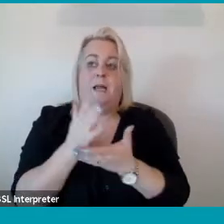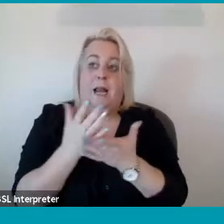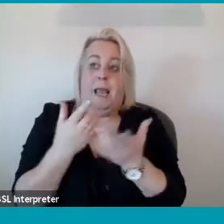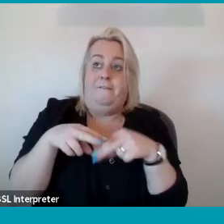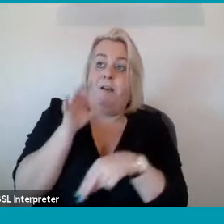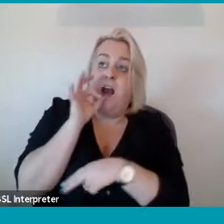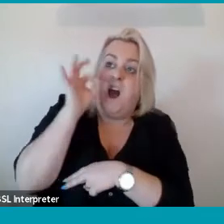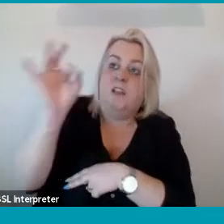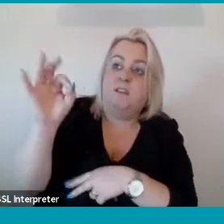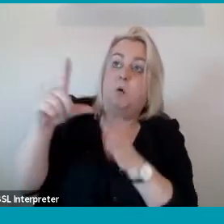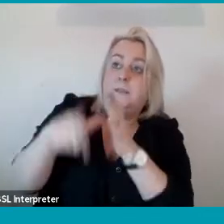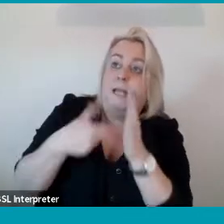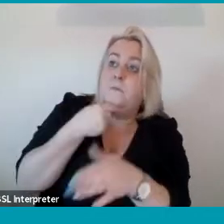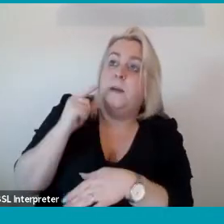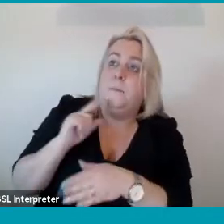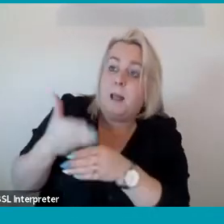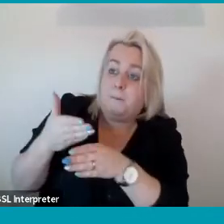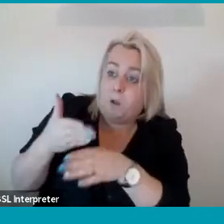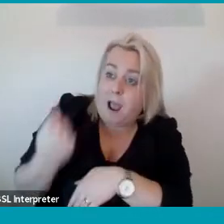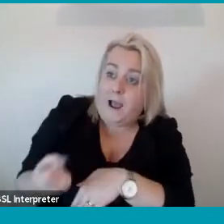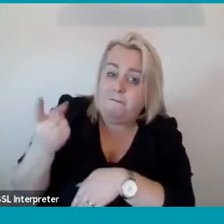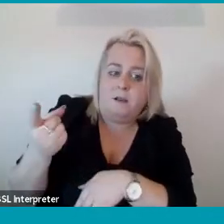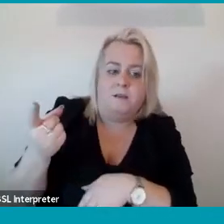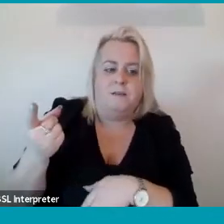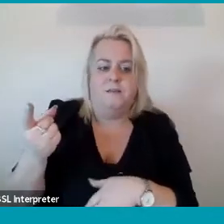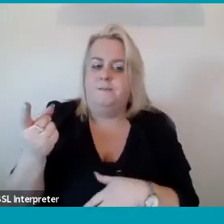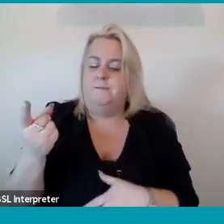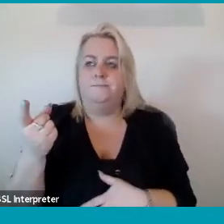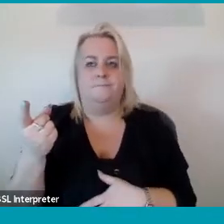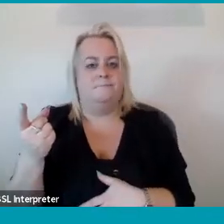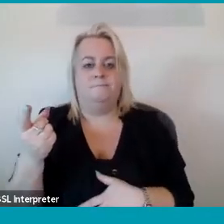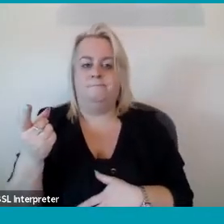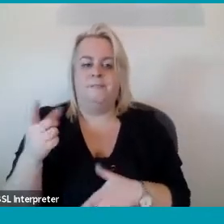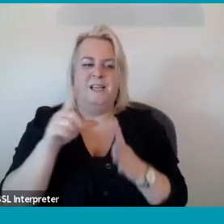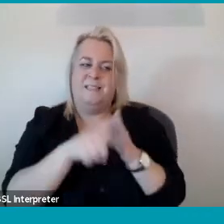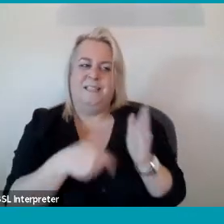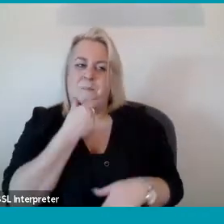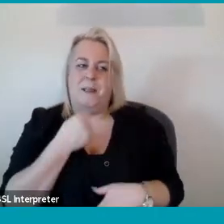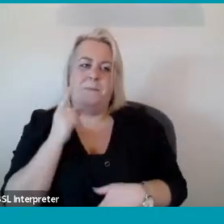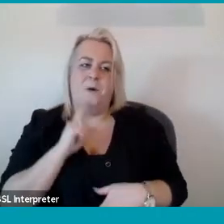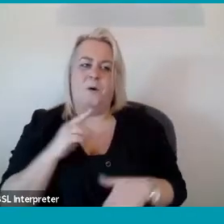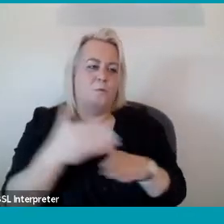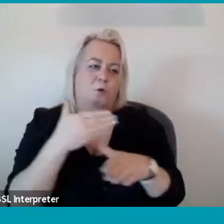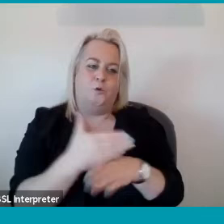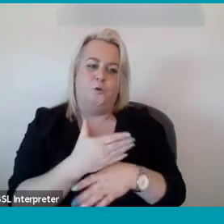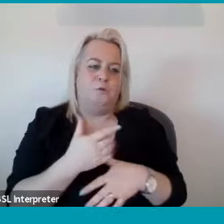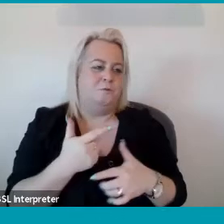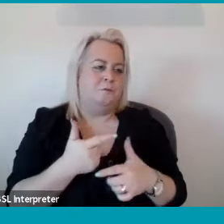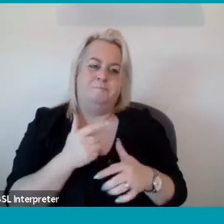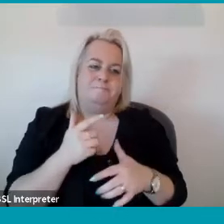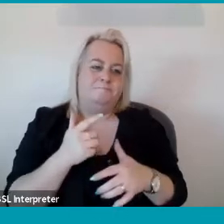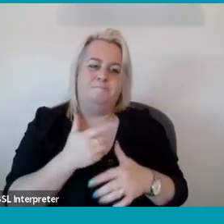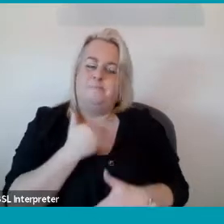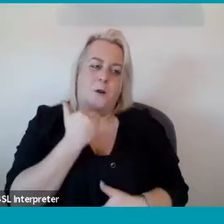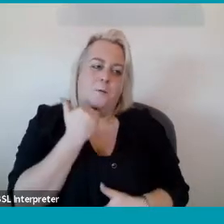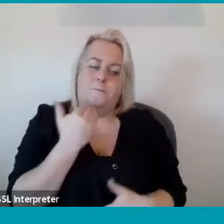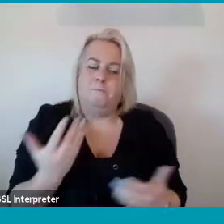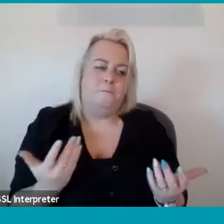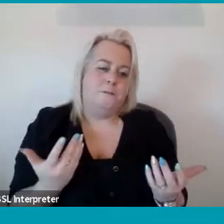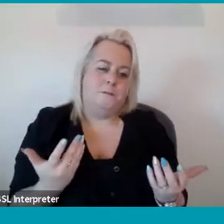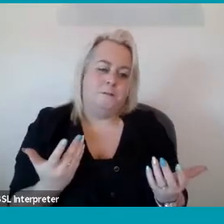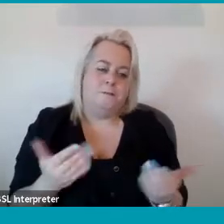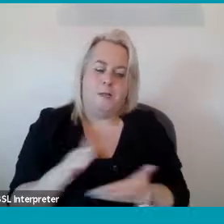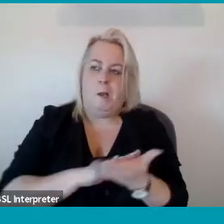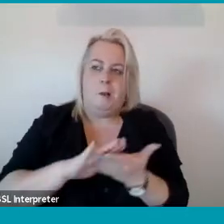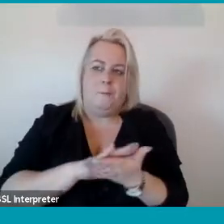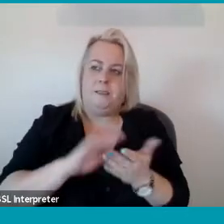say. Actually, disabled people aren't going to be as productive, are they? So we can't really afford to have unproductive people in